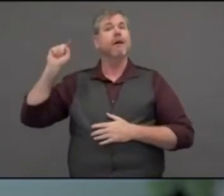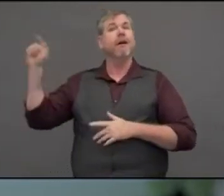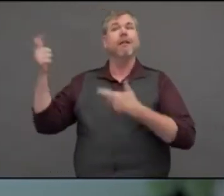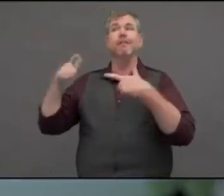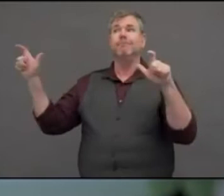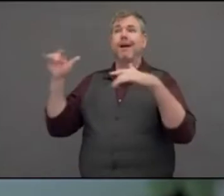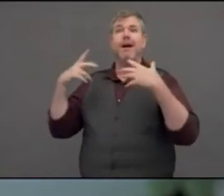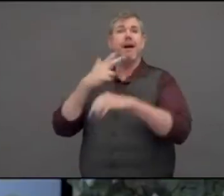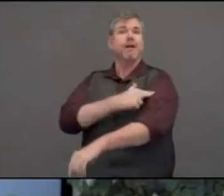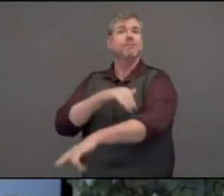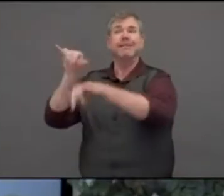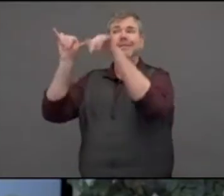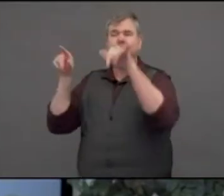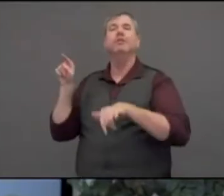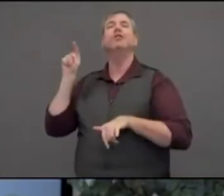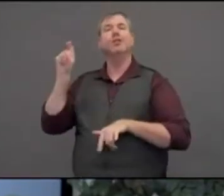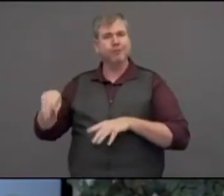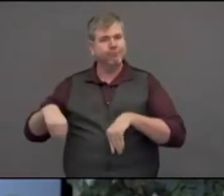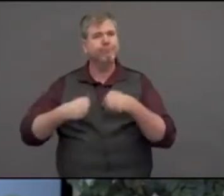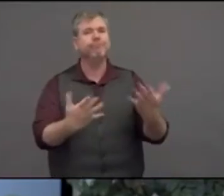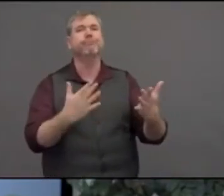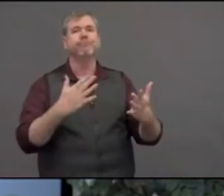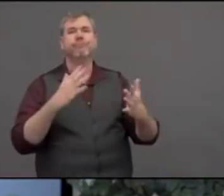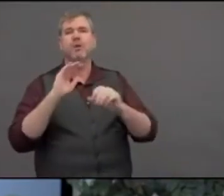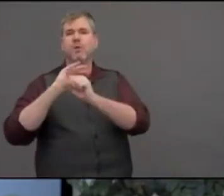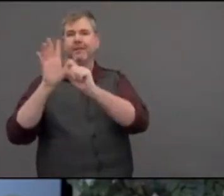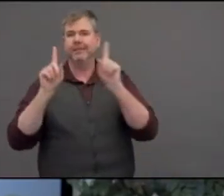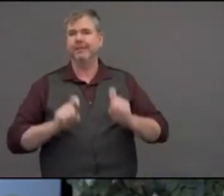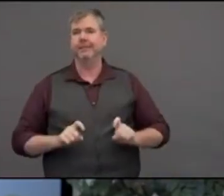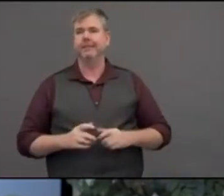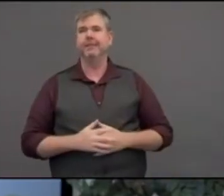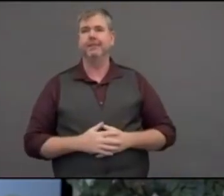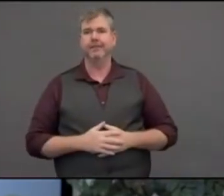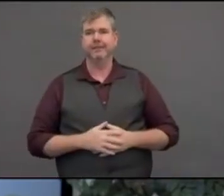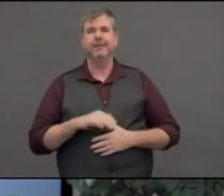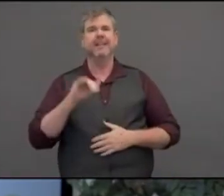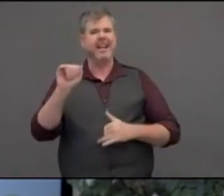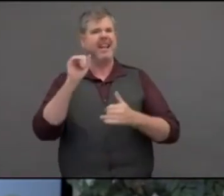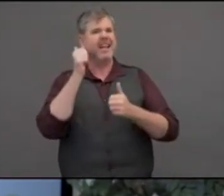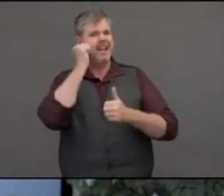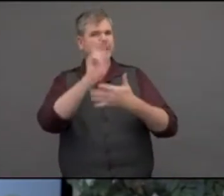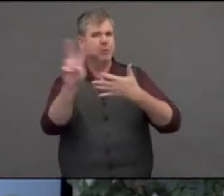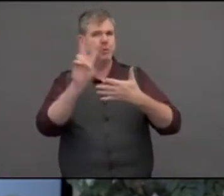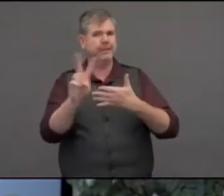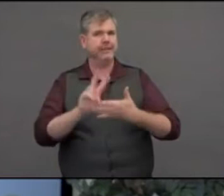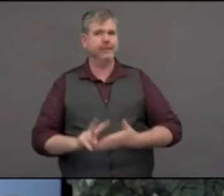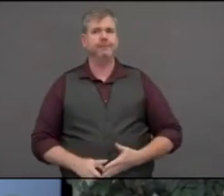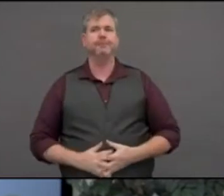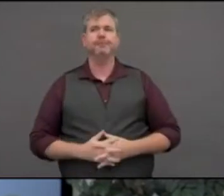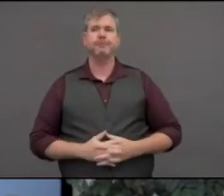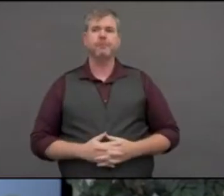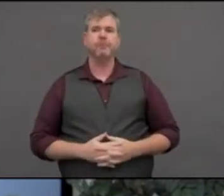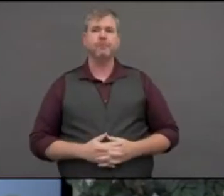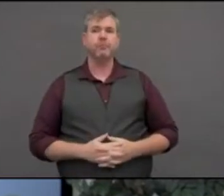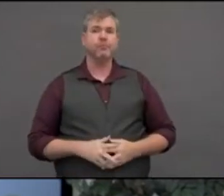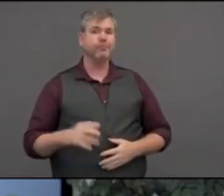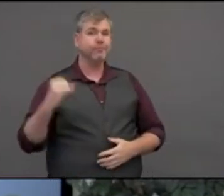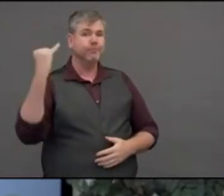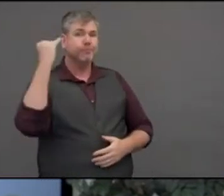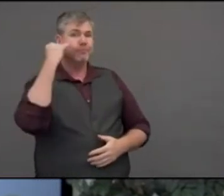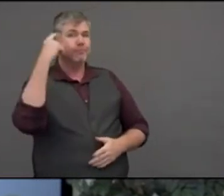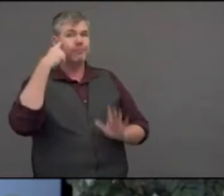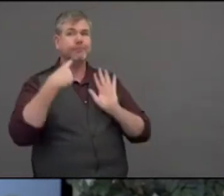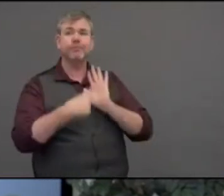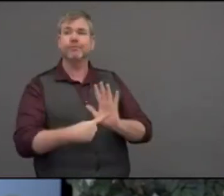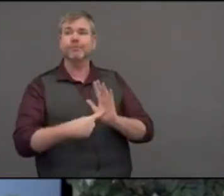14 days. Let me ask you a couple of questions about, let's say that you call Kaiser, and I'm a member of Kaiser, and you